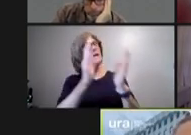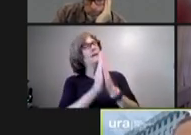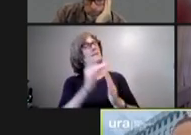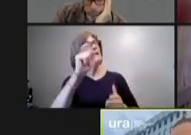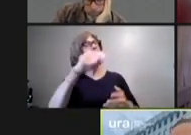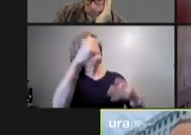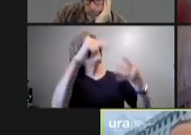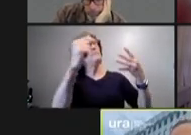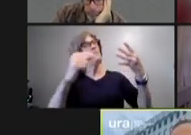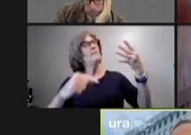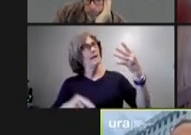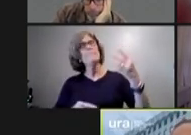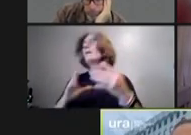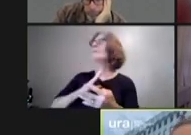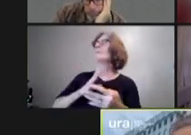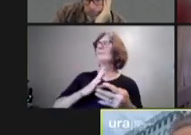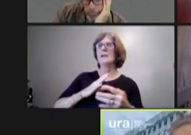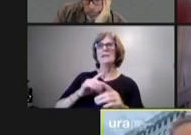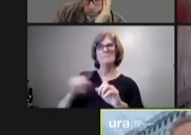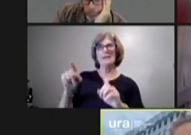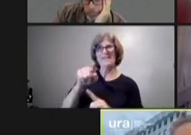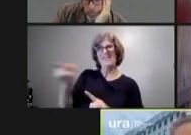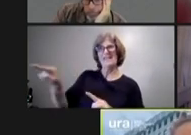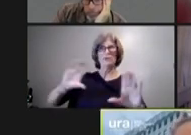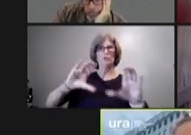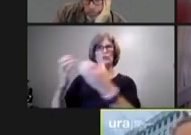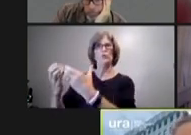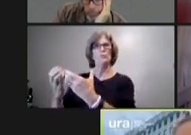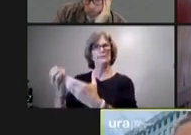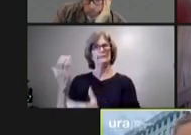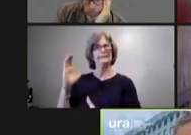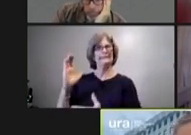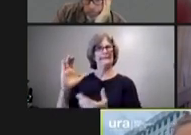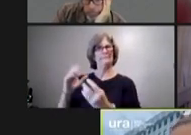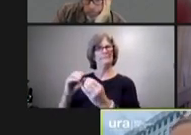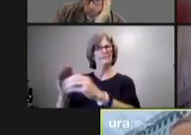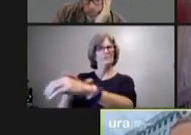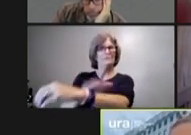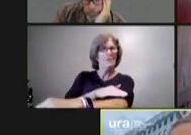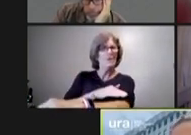unit. So there's definitely, the process is